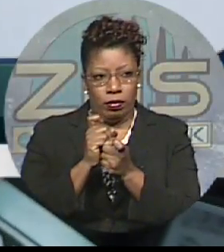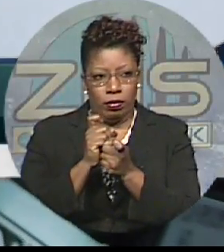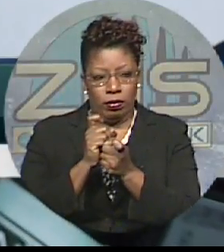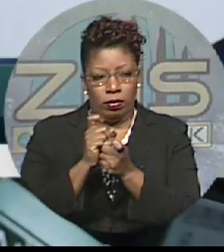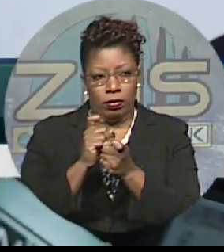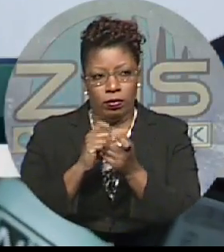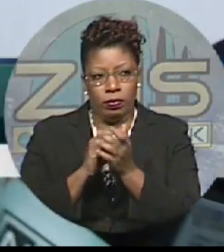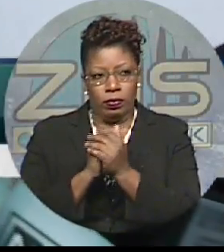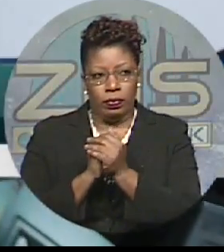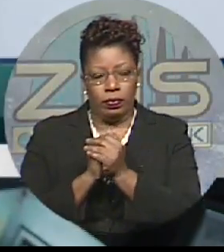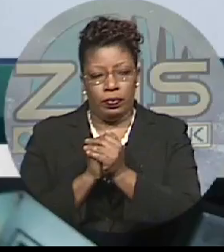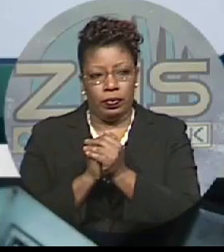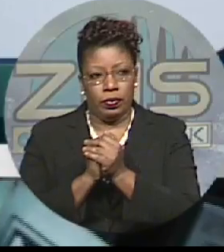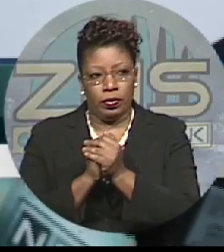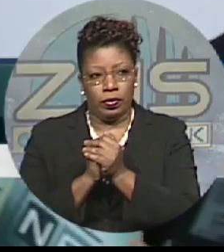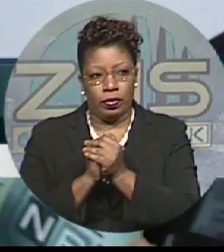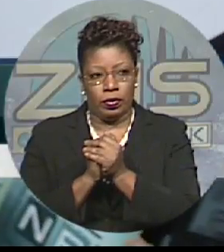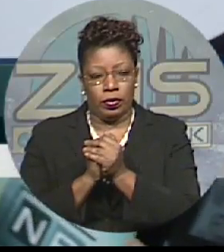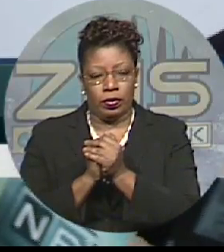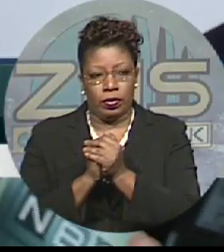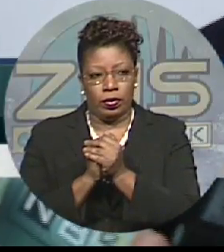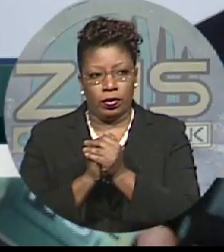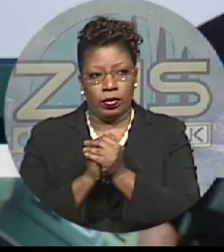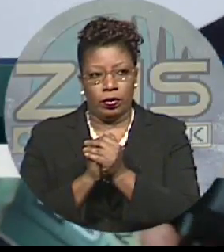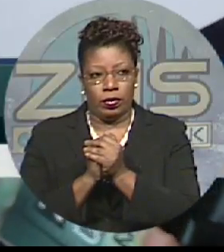those measures are going to be